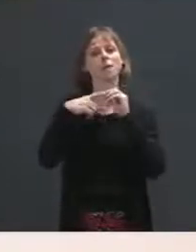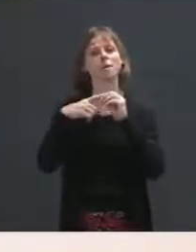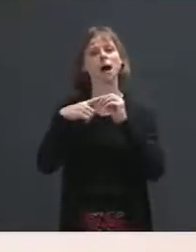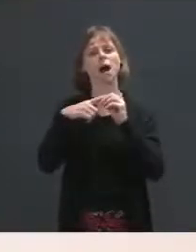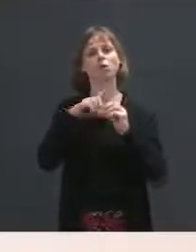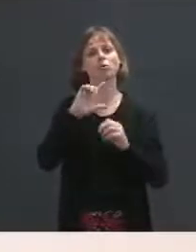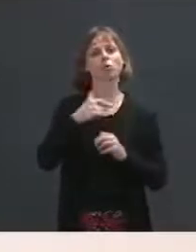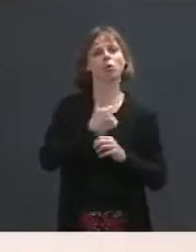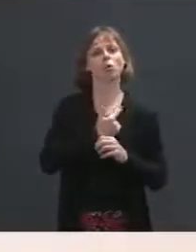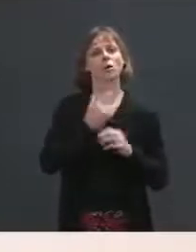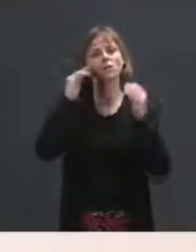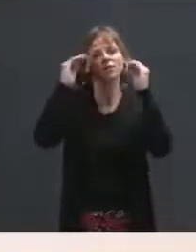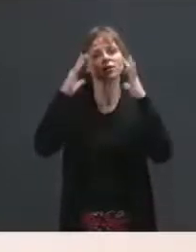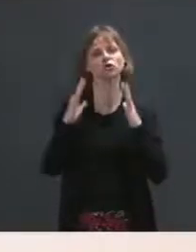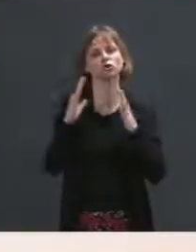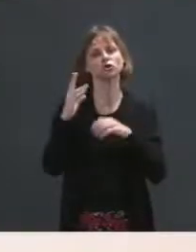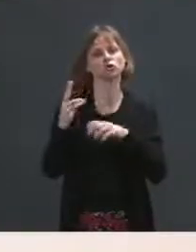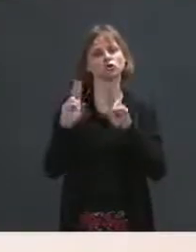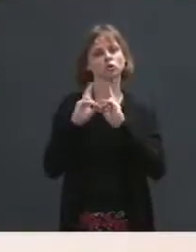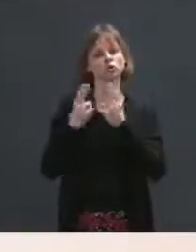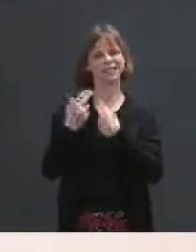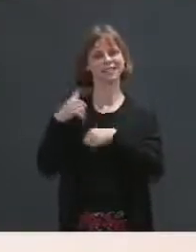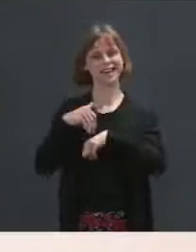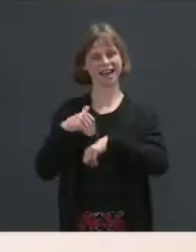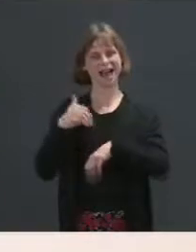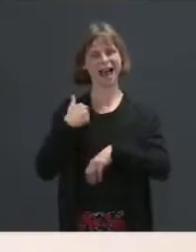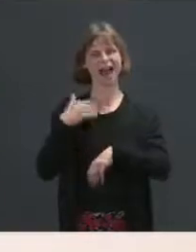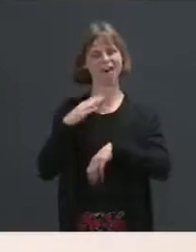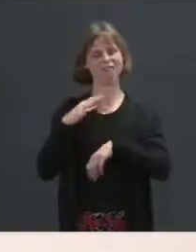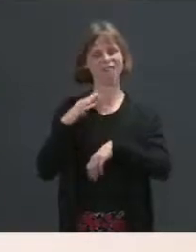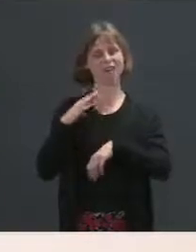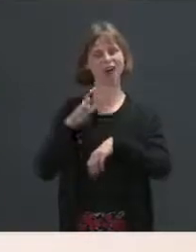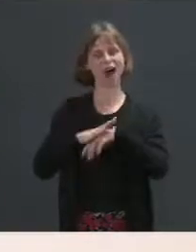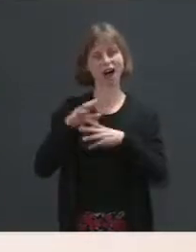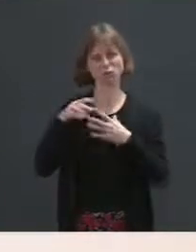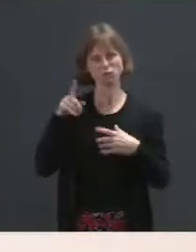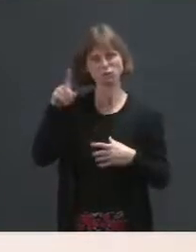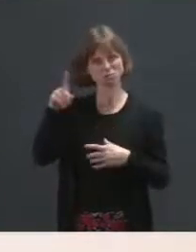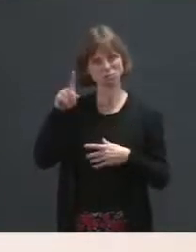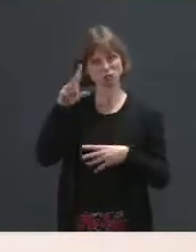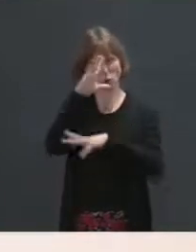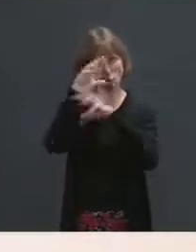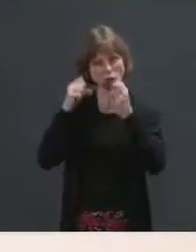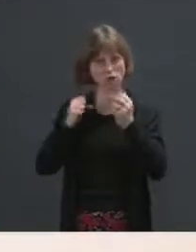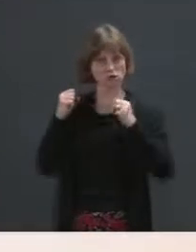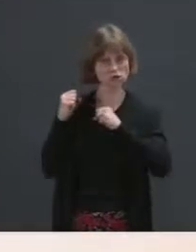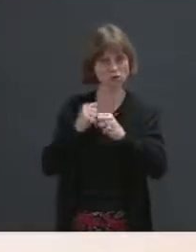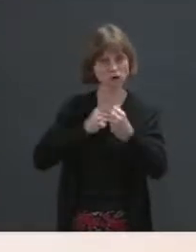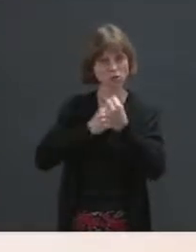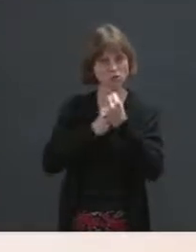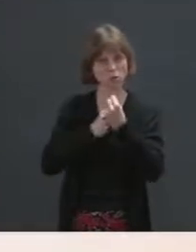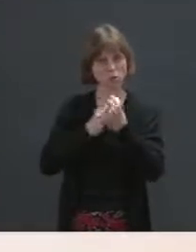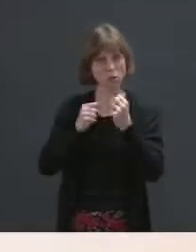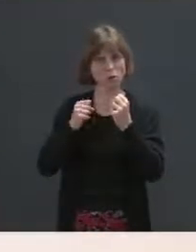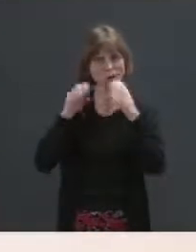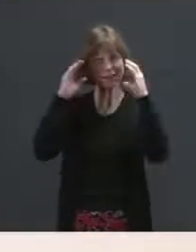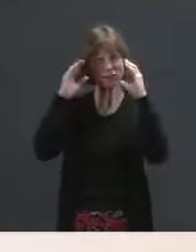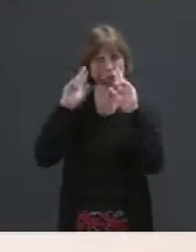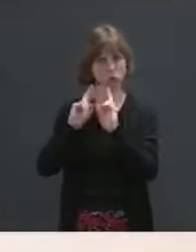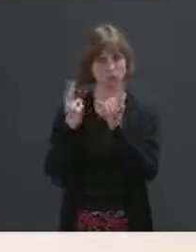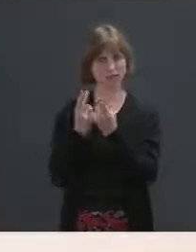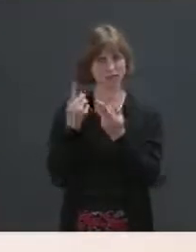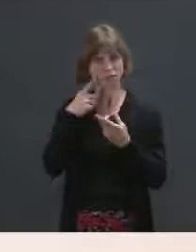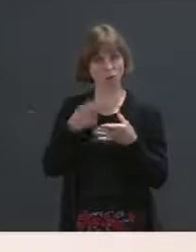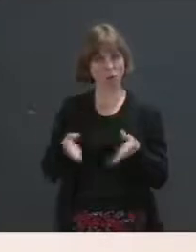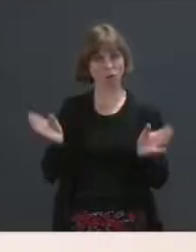students? This president is a strong supporter of unions, public sector unions. Is a teachers' union's obligation to the